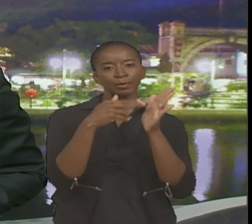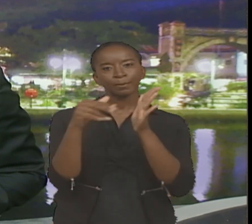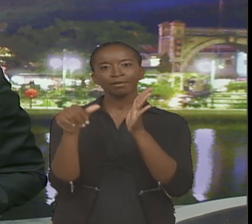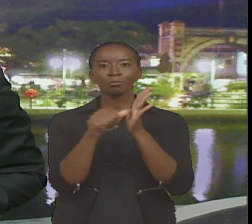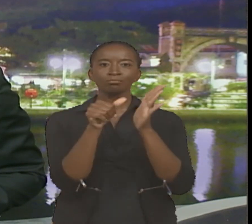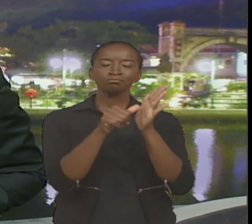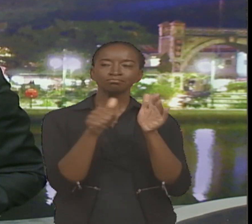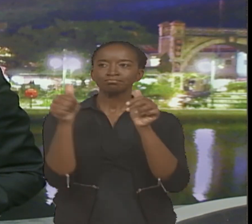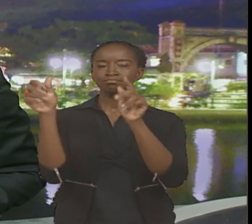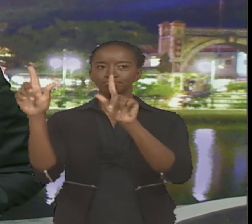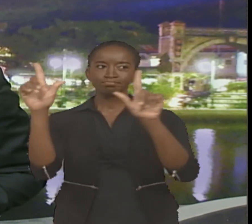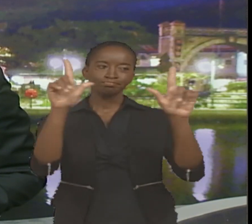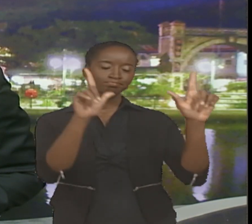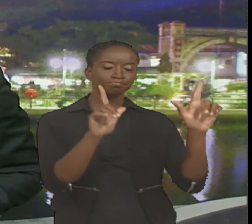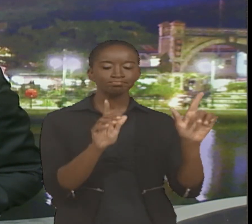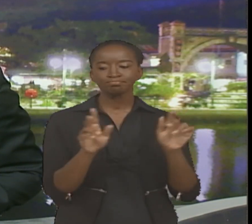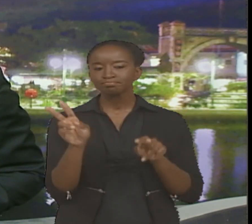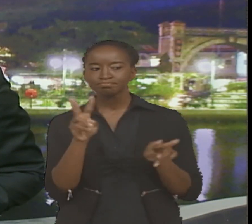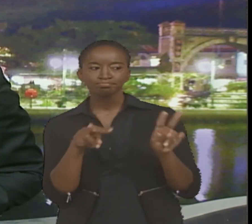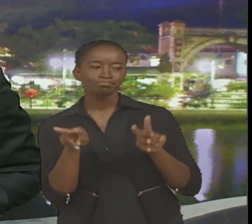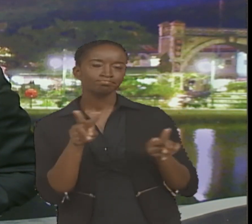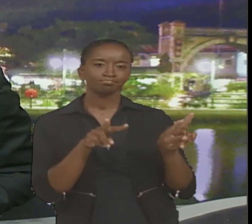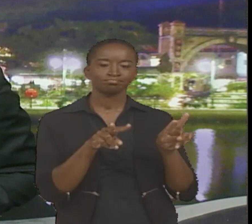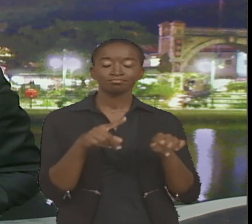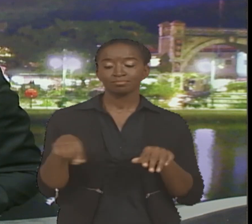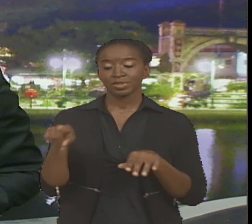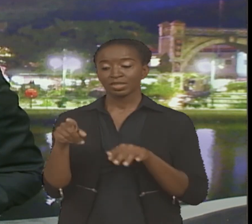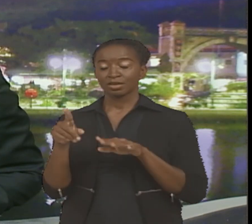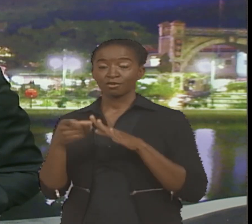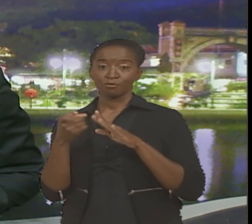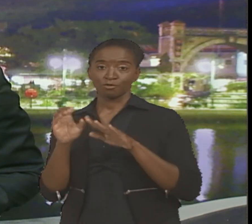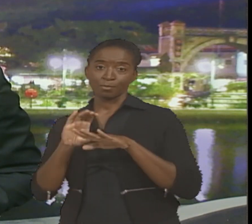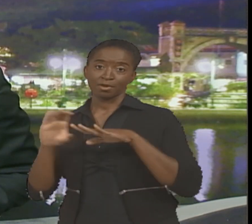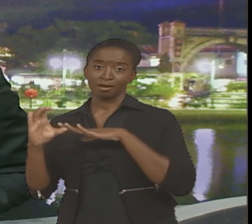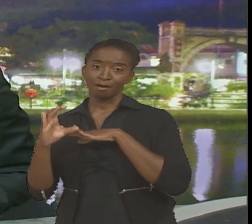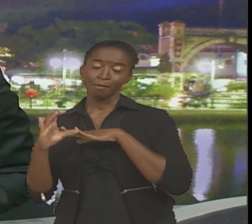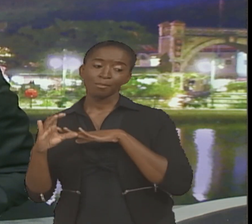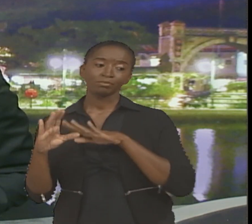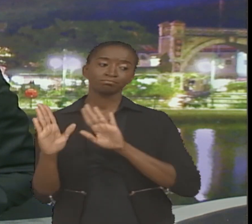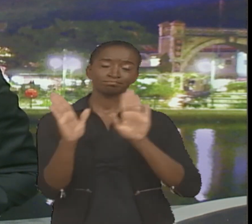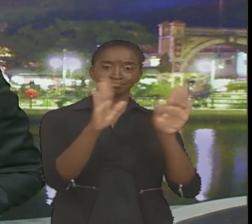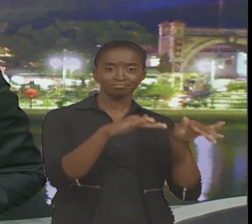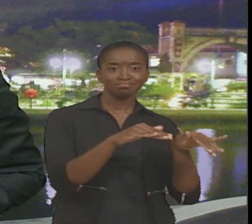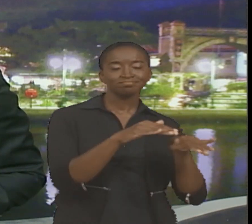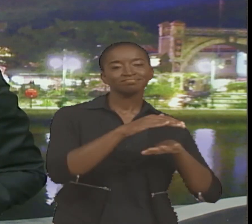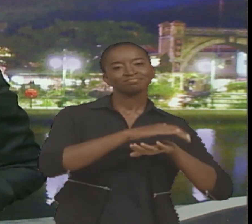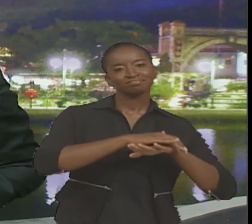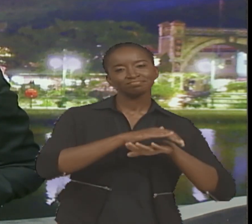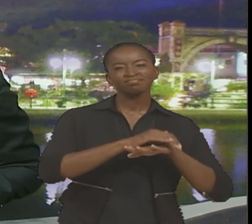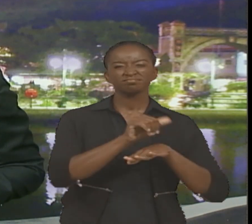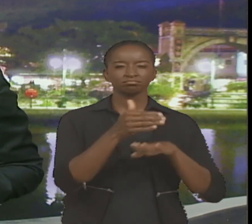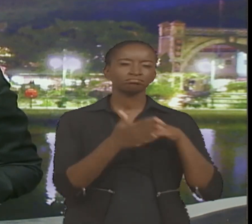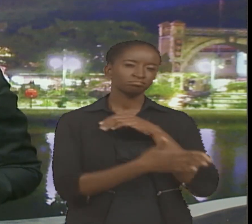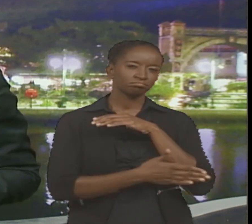in the Anglophone Caribbean World, at the Barbados Museum. Kishmar St. Jeest reports.